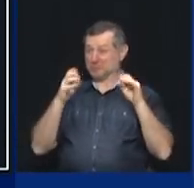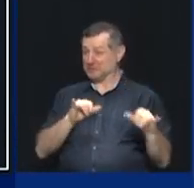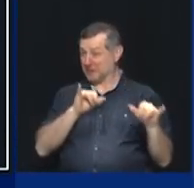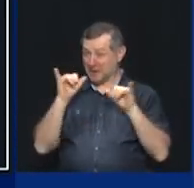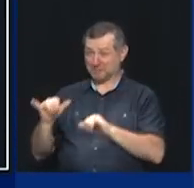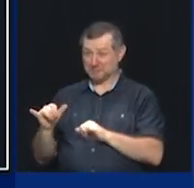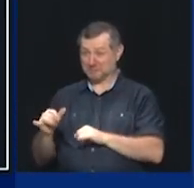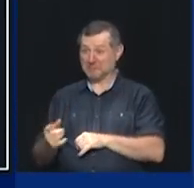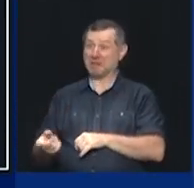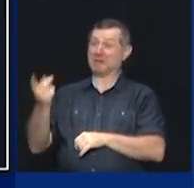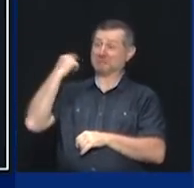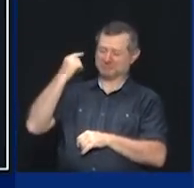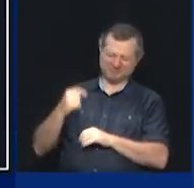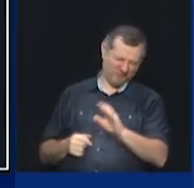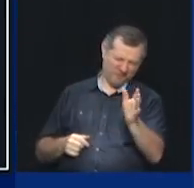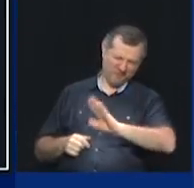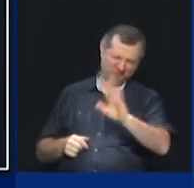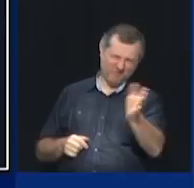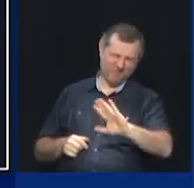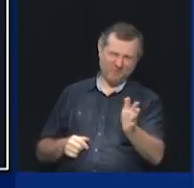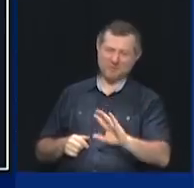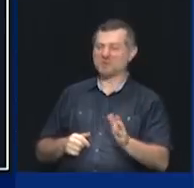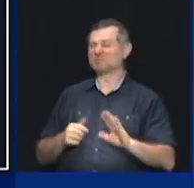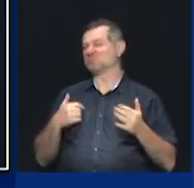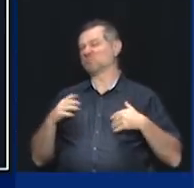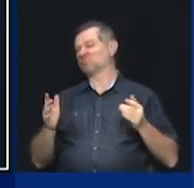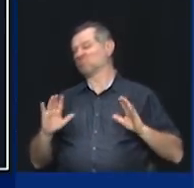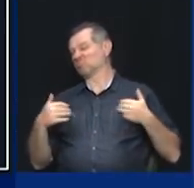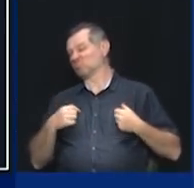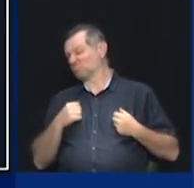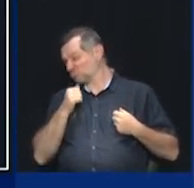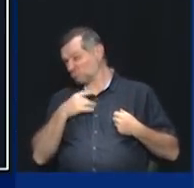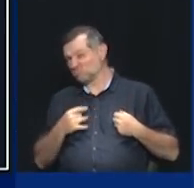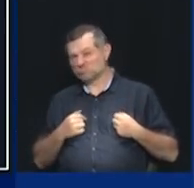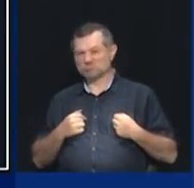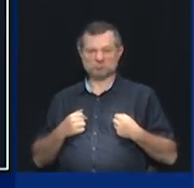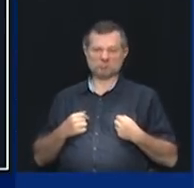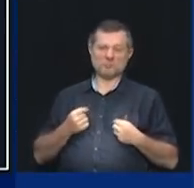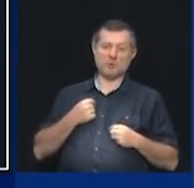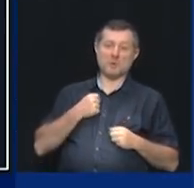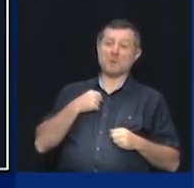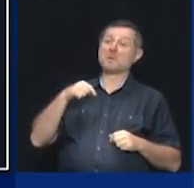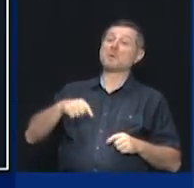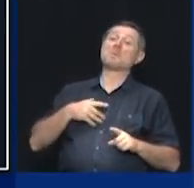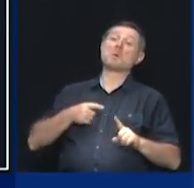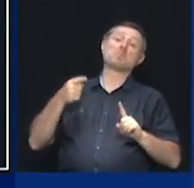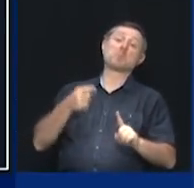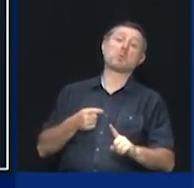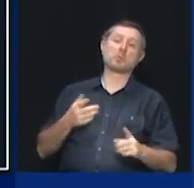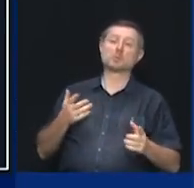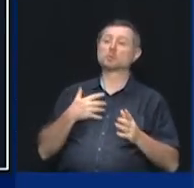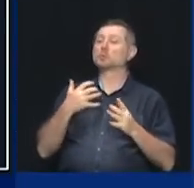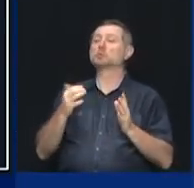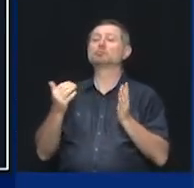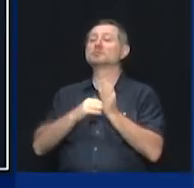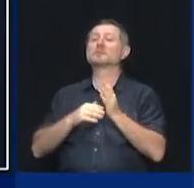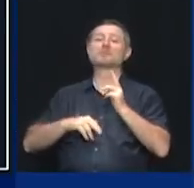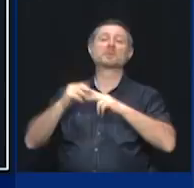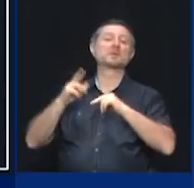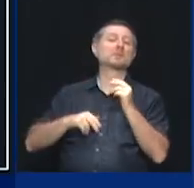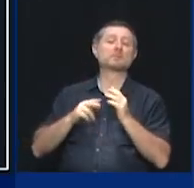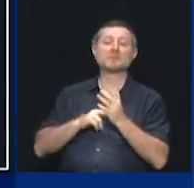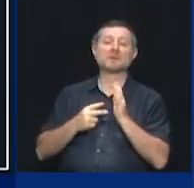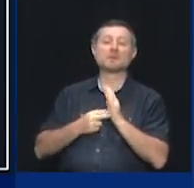and rebuild? No, I'm not doing that. This is not about rebuilding. Life is not about